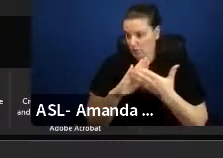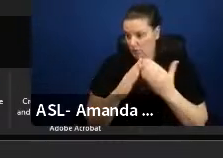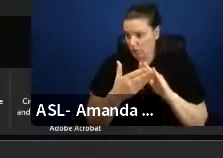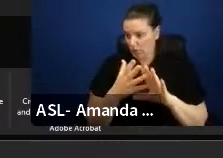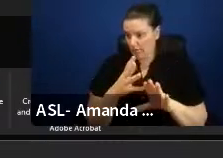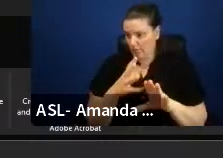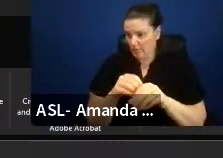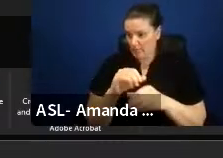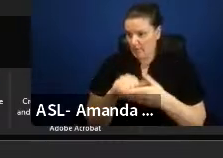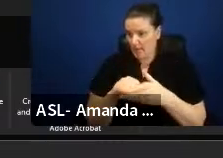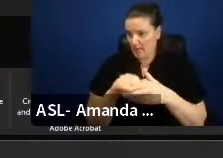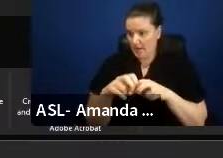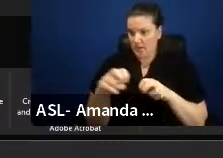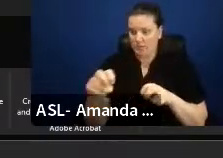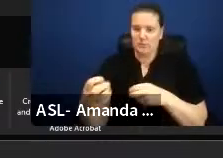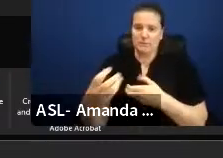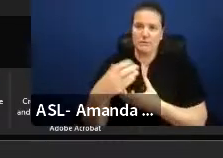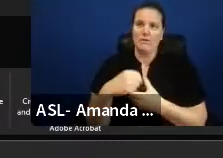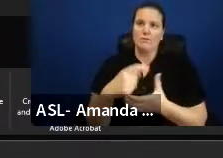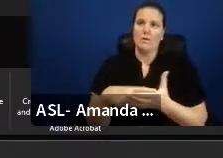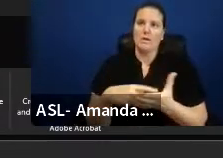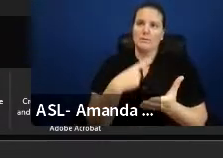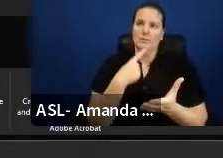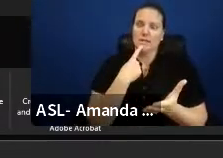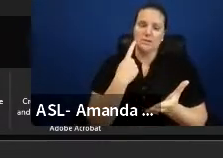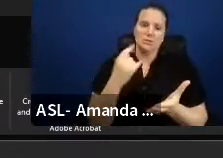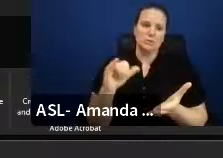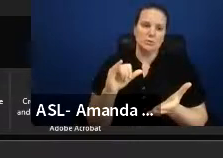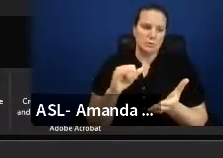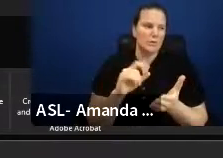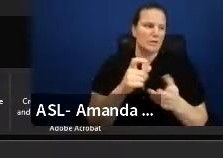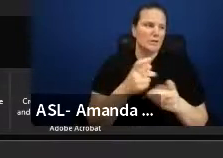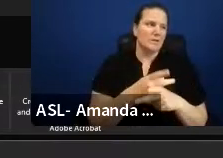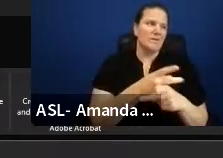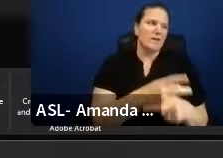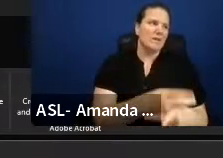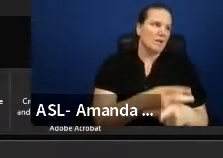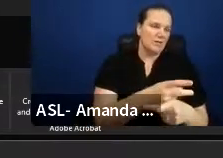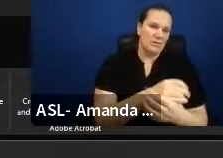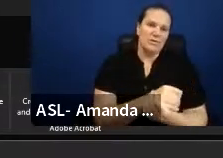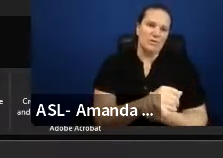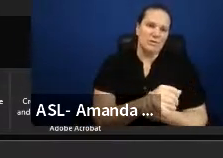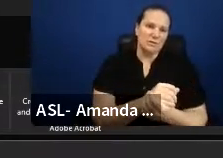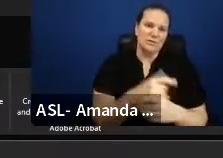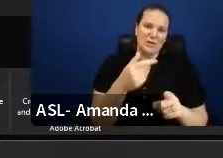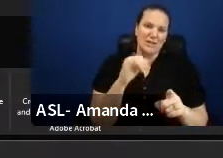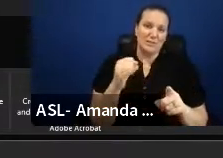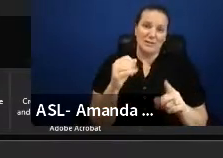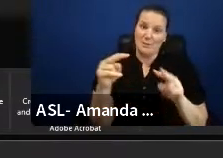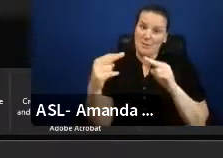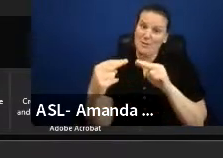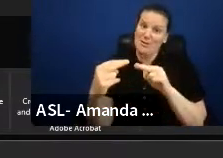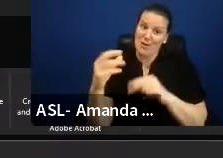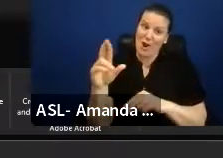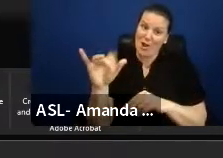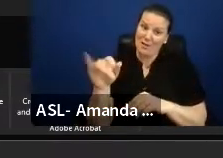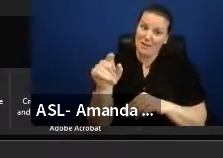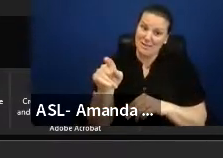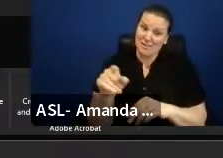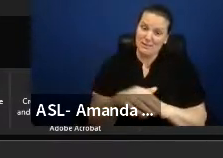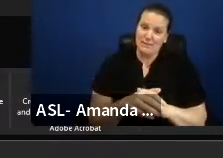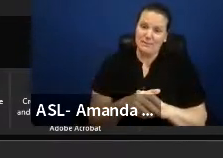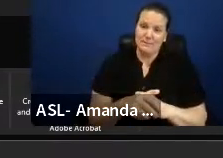panel is part of what I was hearing you say too. And we need to be very careful. I'm looking at Carly.